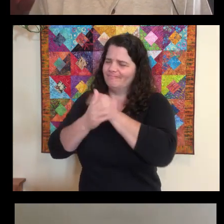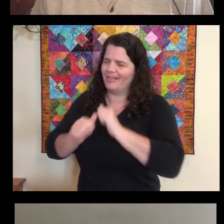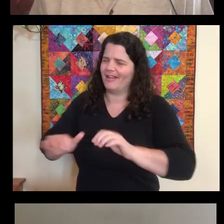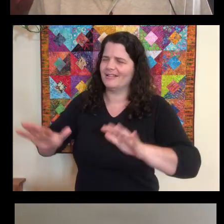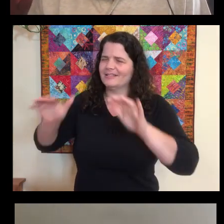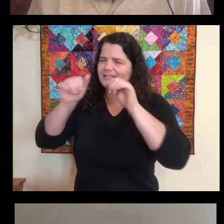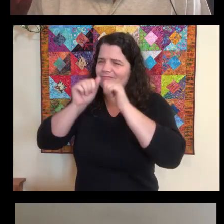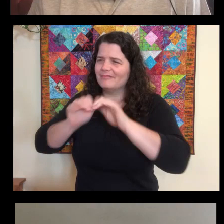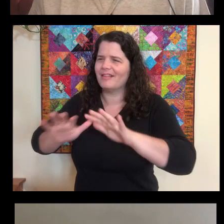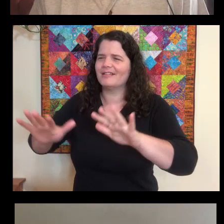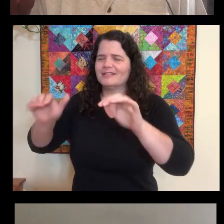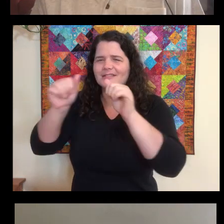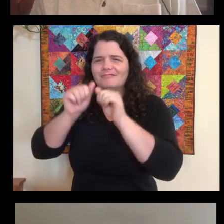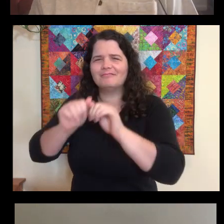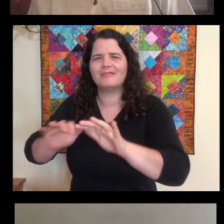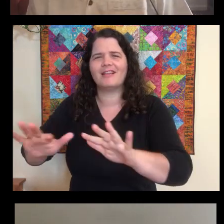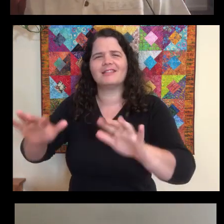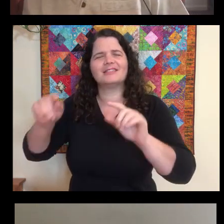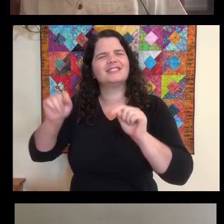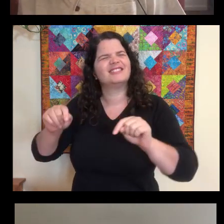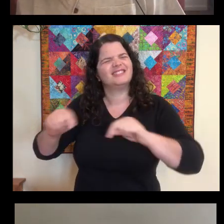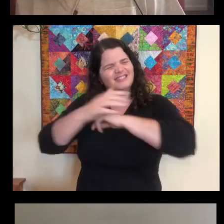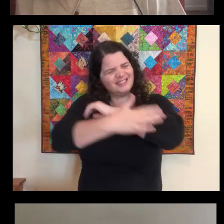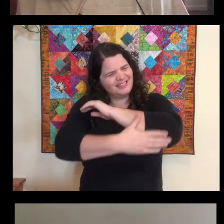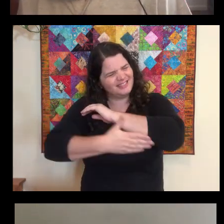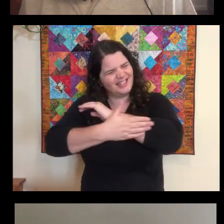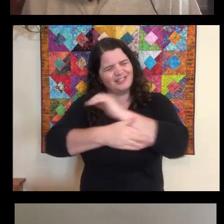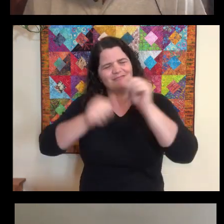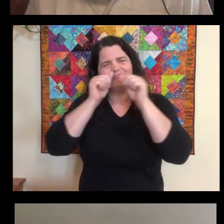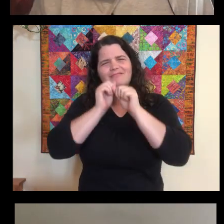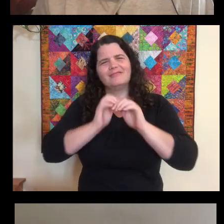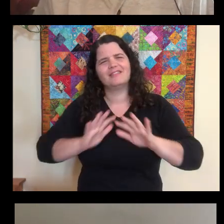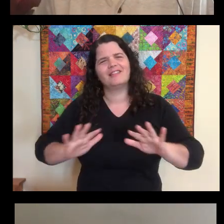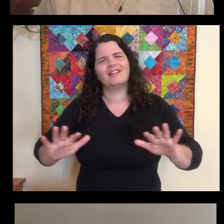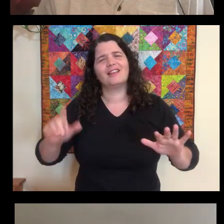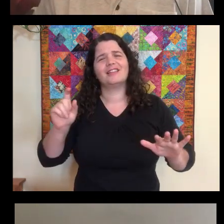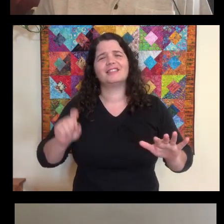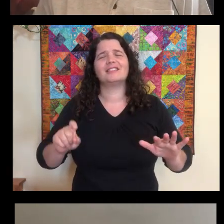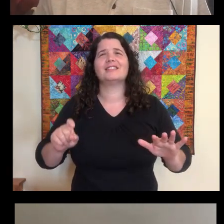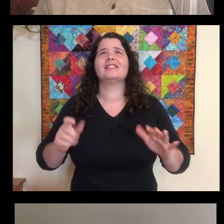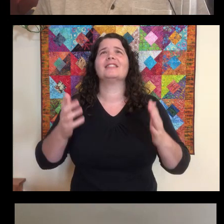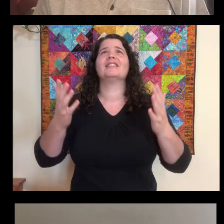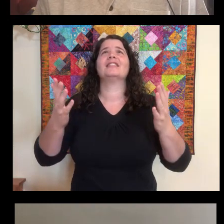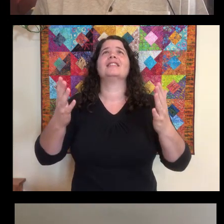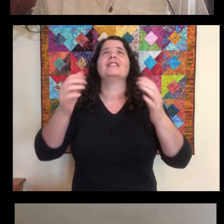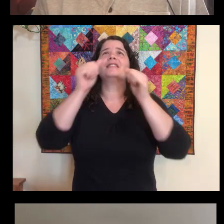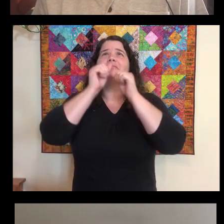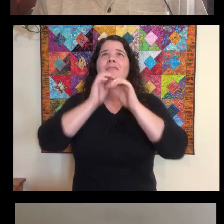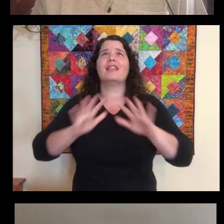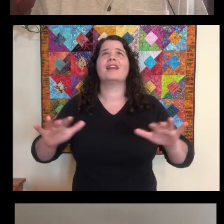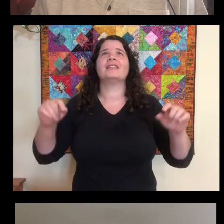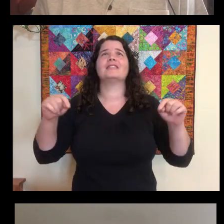the nation. Blessed be the nation. Blessed be the nation. Blessed be